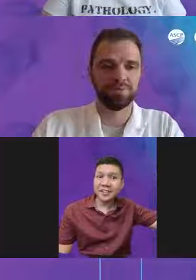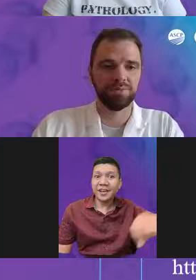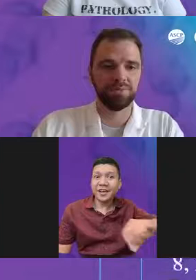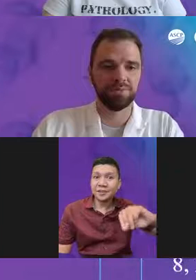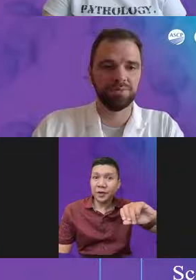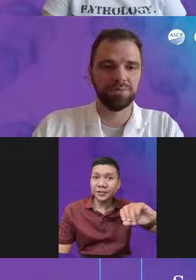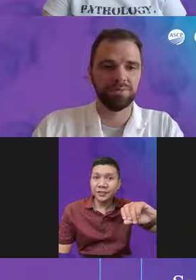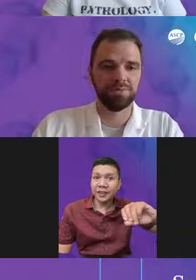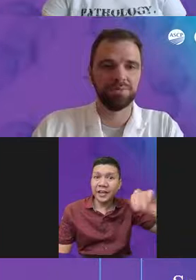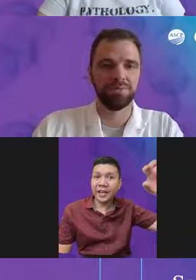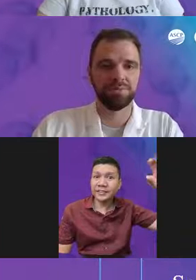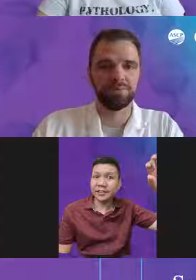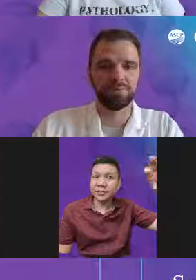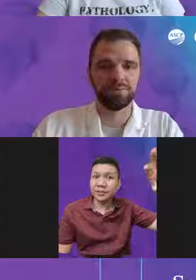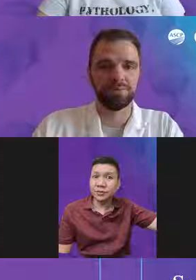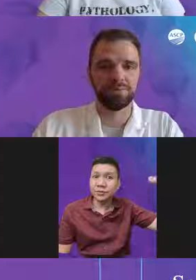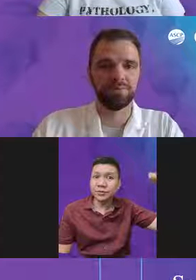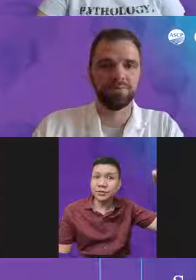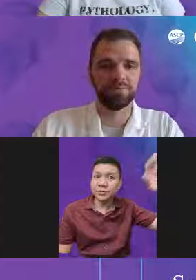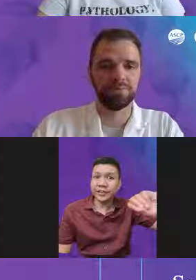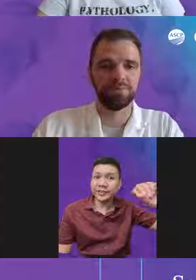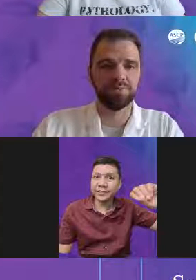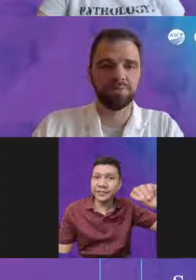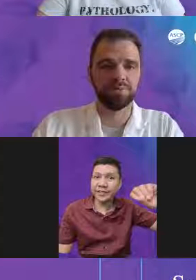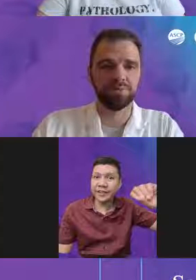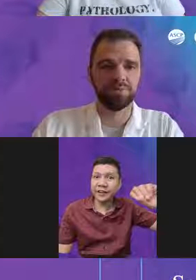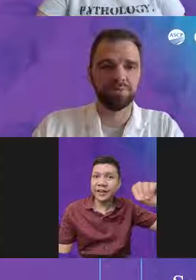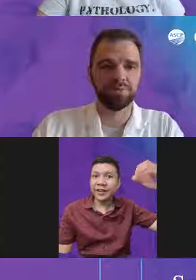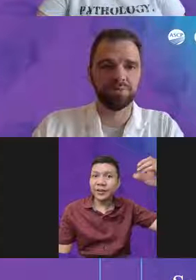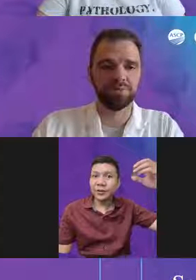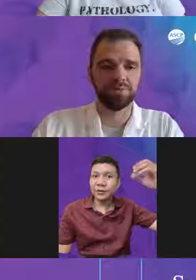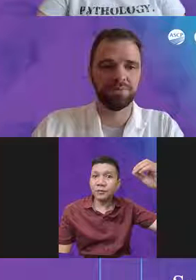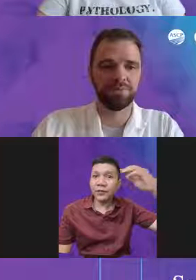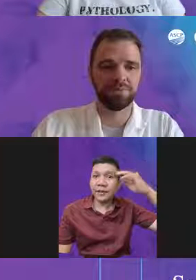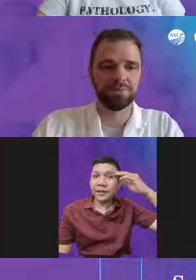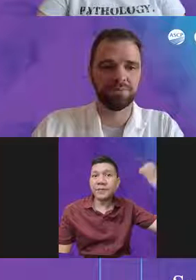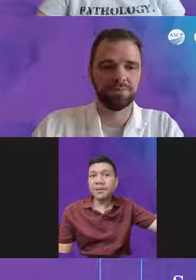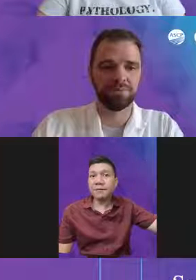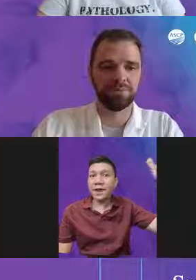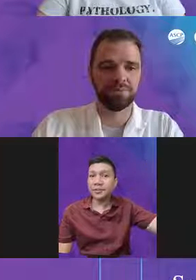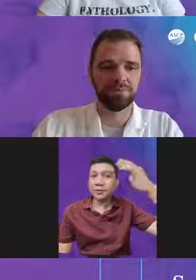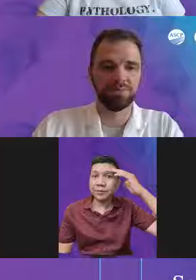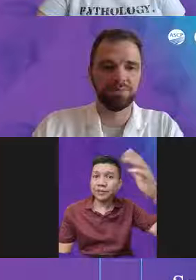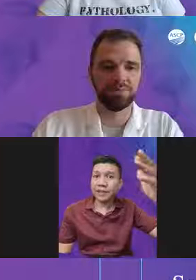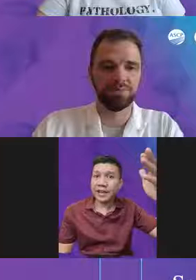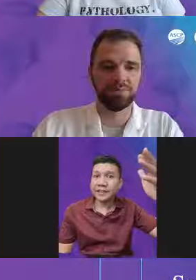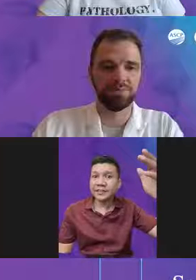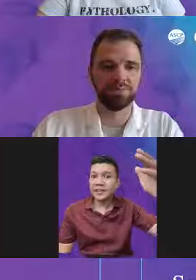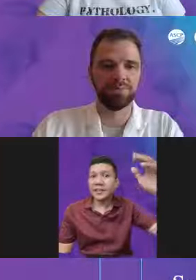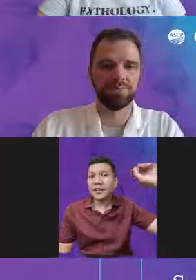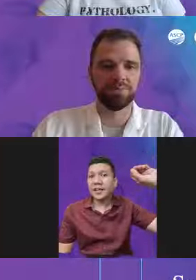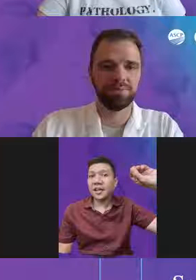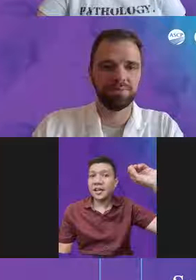big structure, and it has a huge nucleus in there. So when you make a smear, imagine or picture it